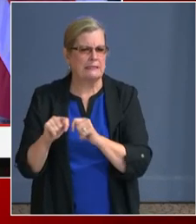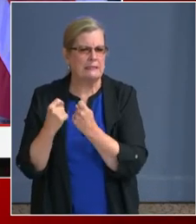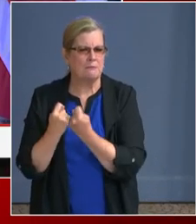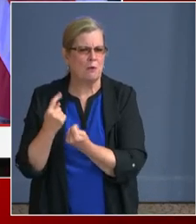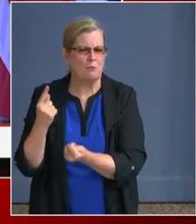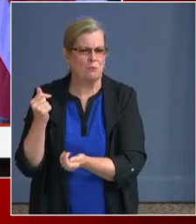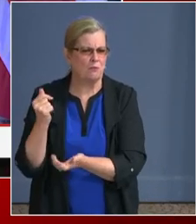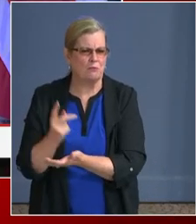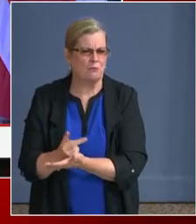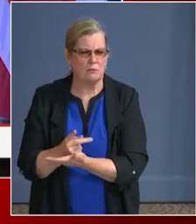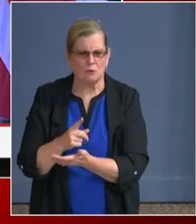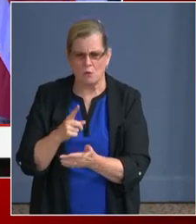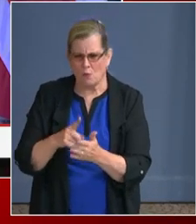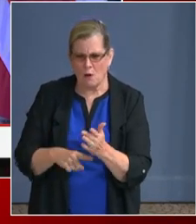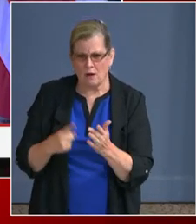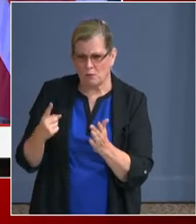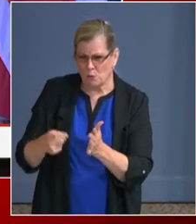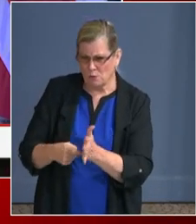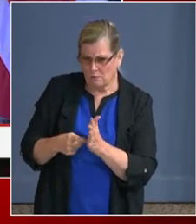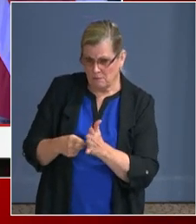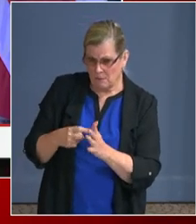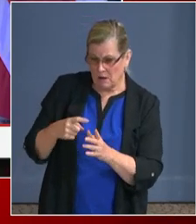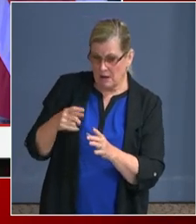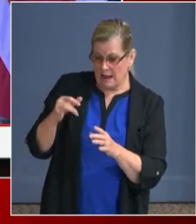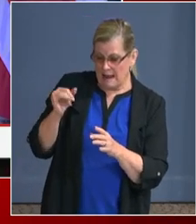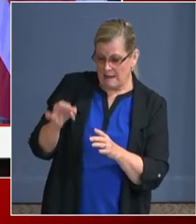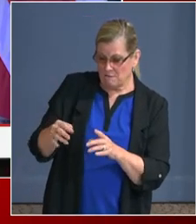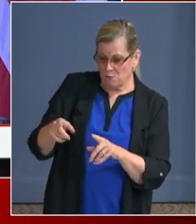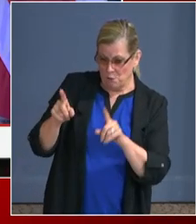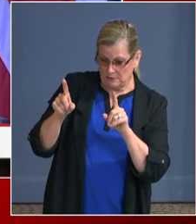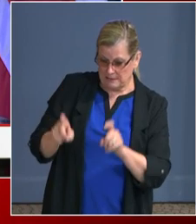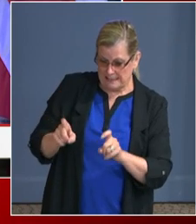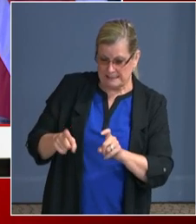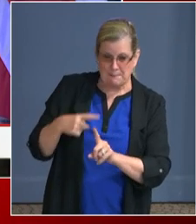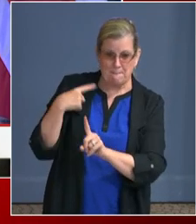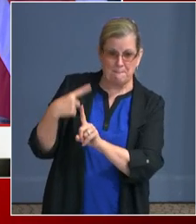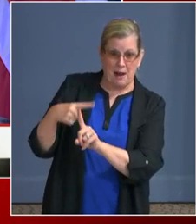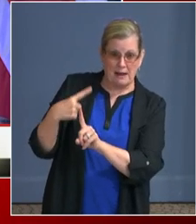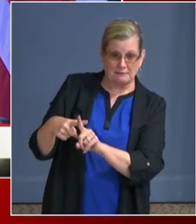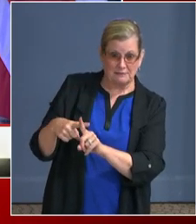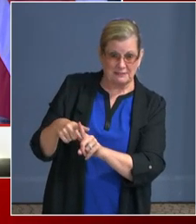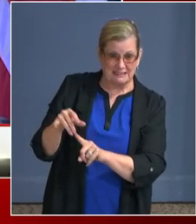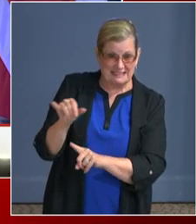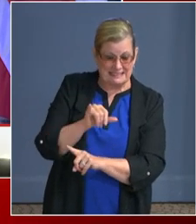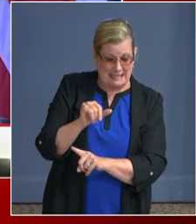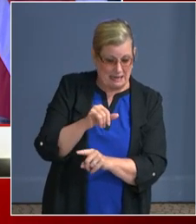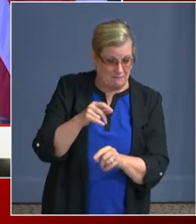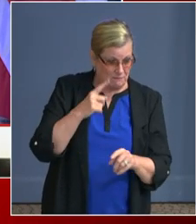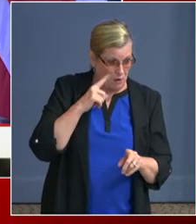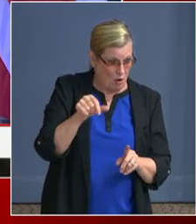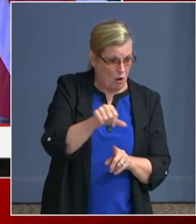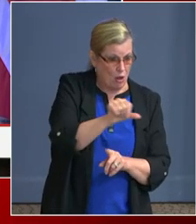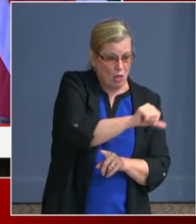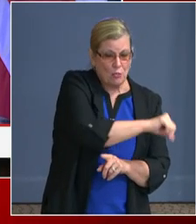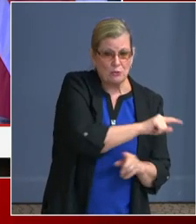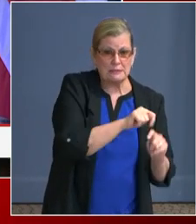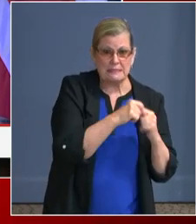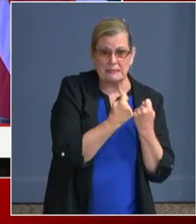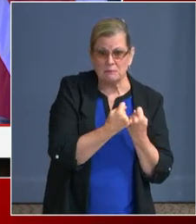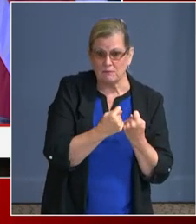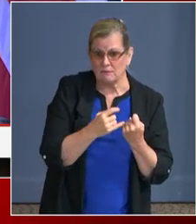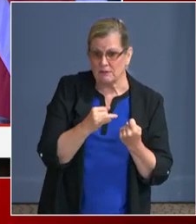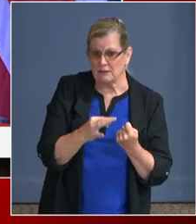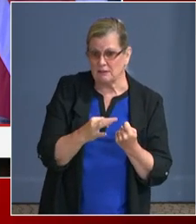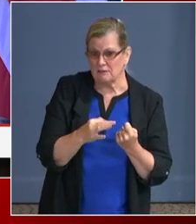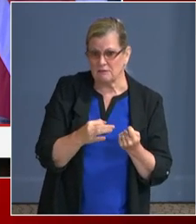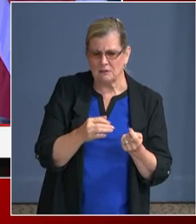requirements was that they report positive test results. Is that the same for the other team? It wasn't enumerated in the other waiver.